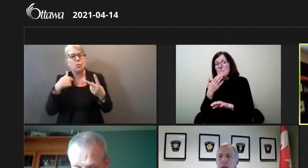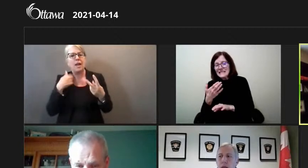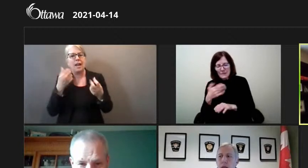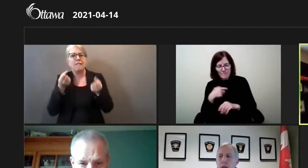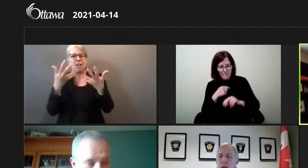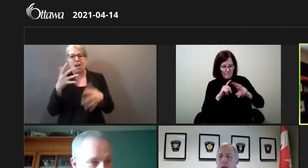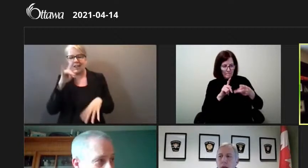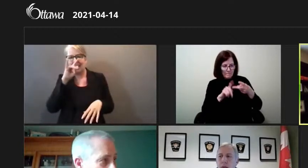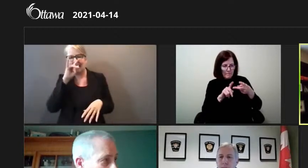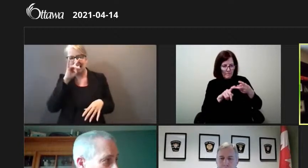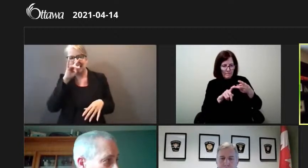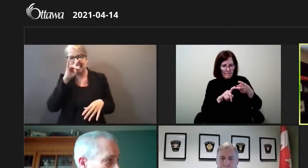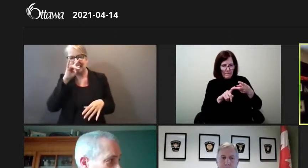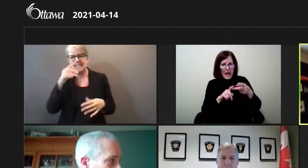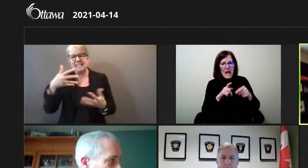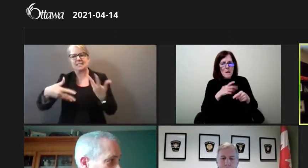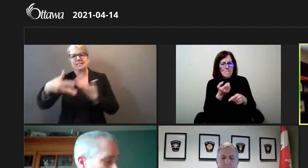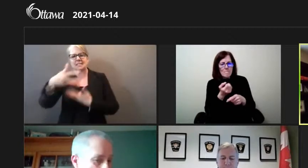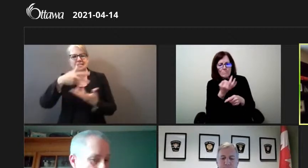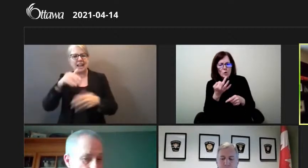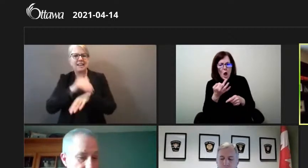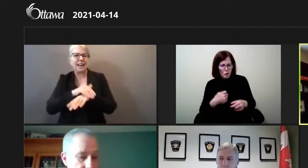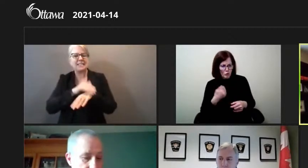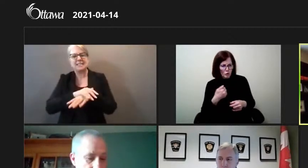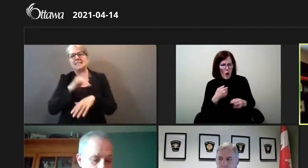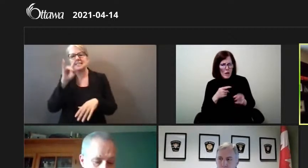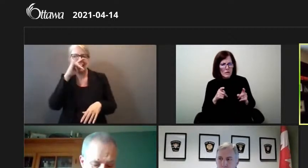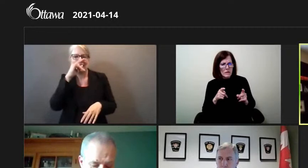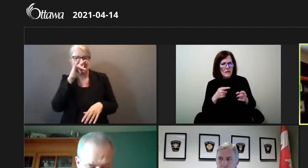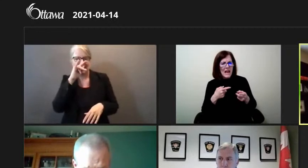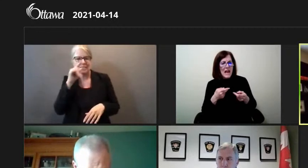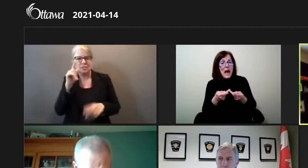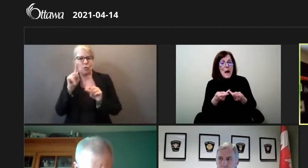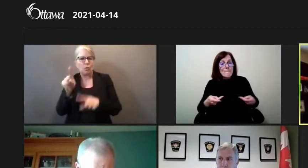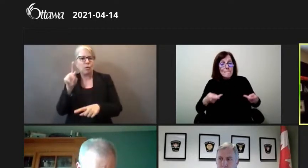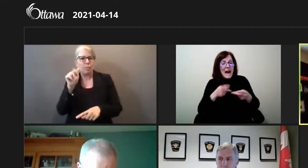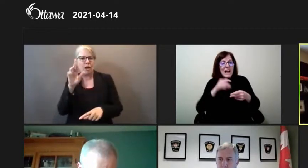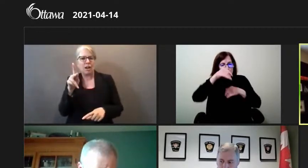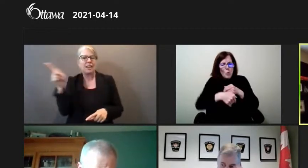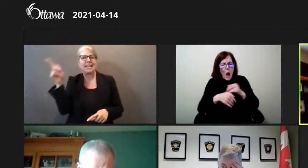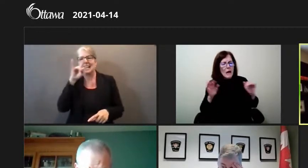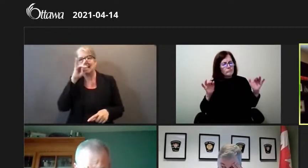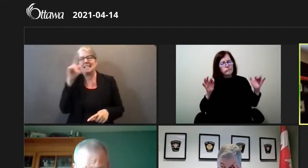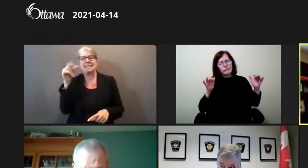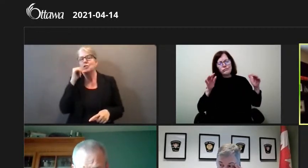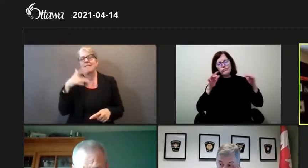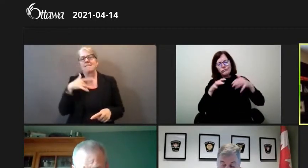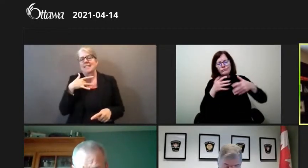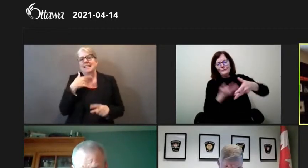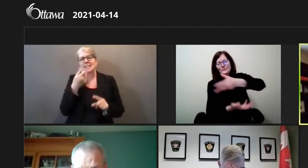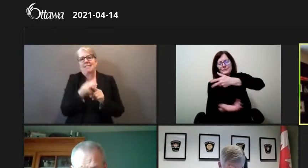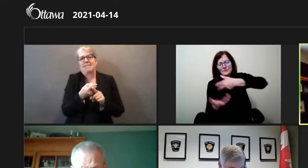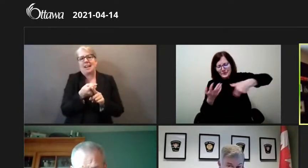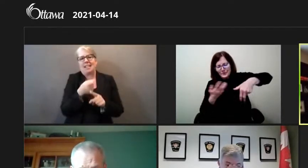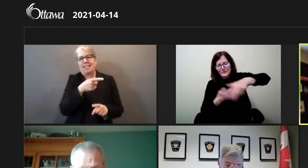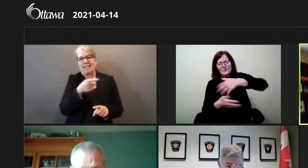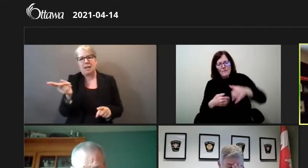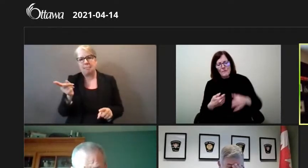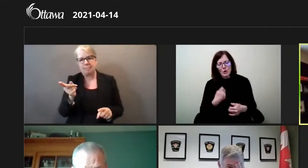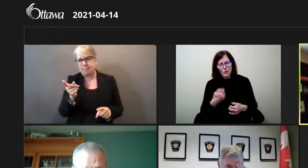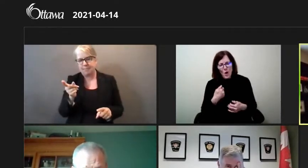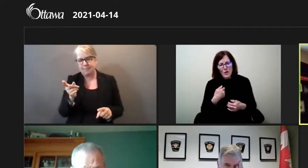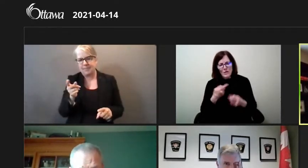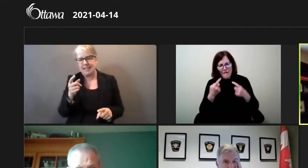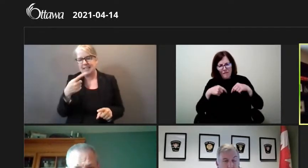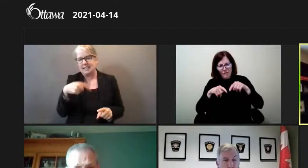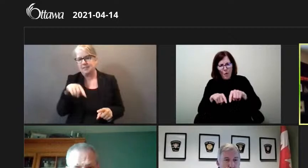in parks at night, and you know, kids being kids, they don't think that this affects them in any way. I don't even think